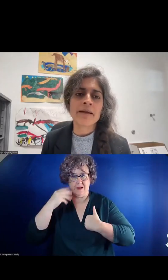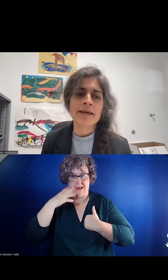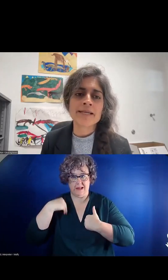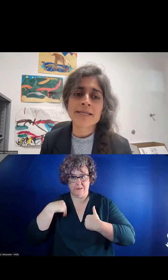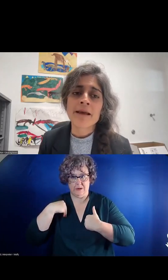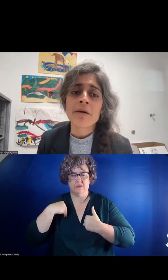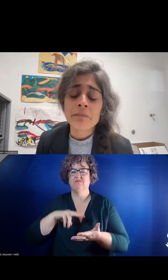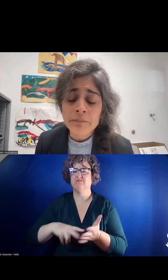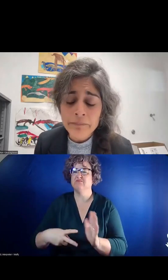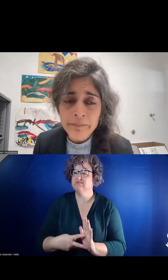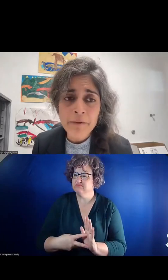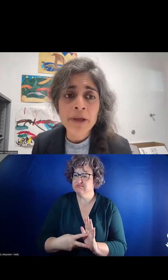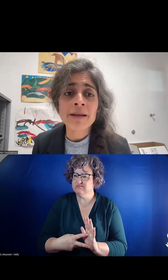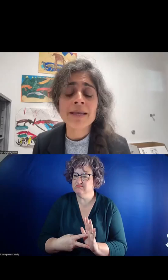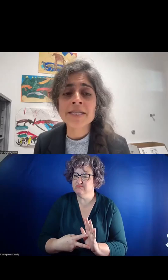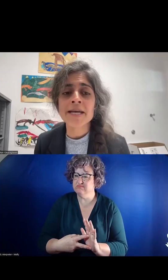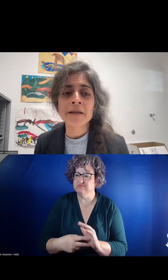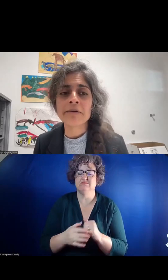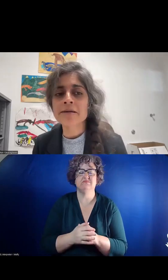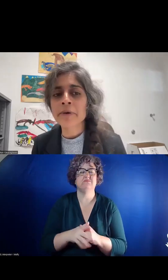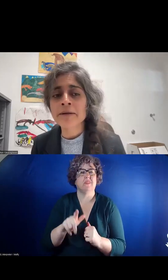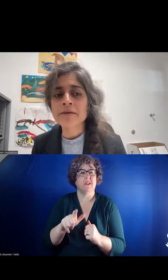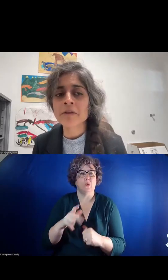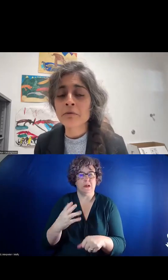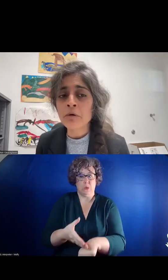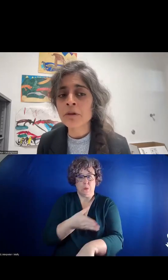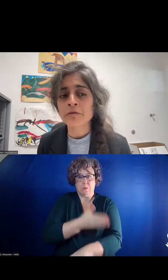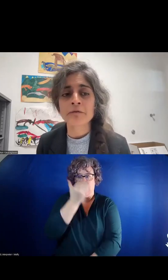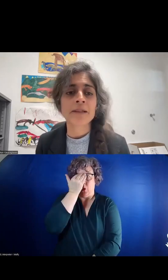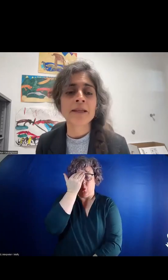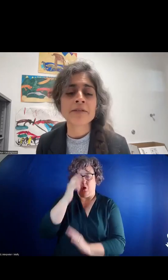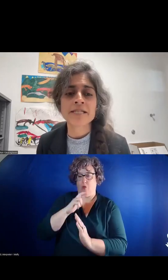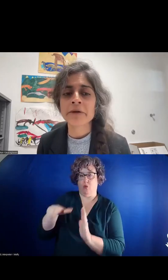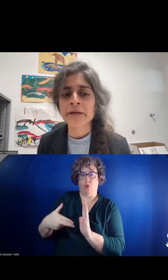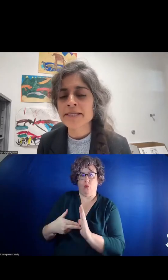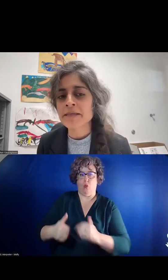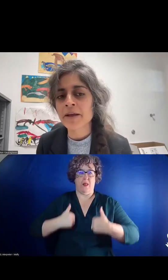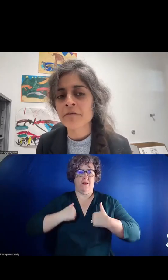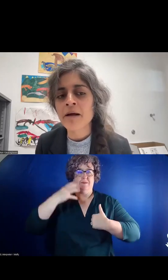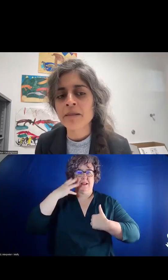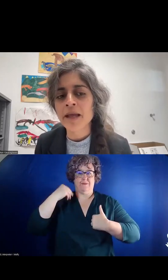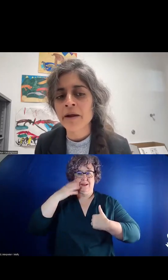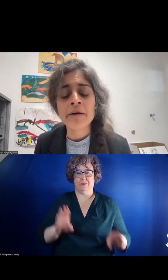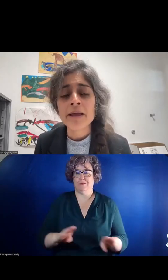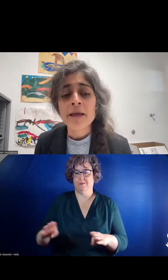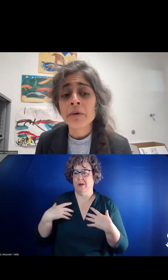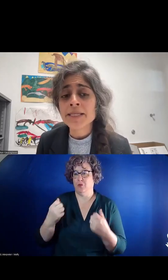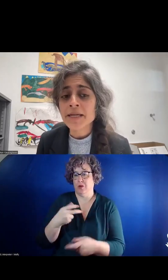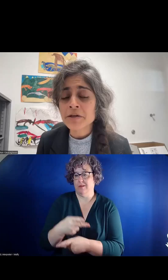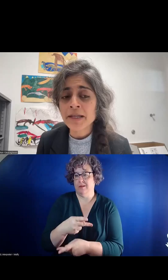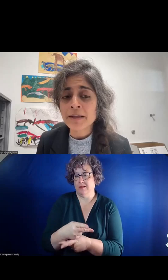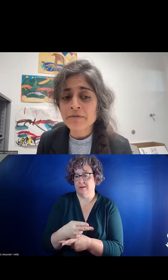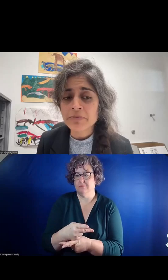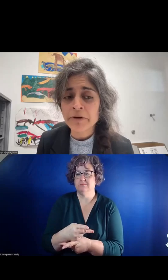mean by this? We need to increase awareness of the role of lived experience in behavioral health care. We need